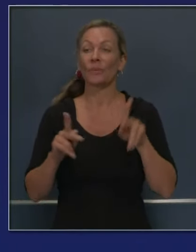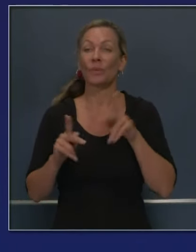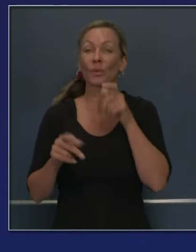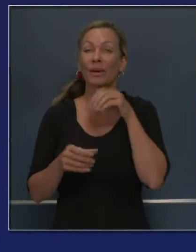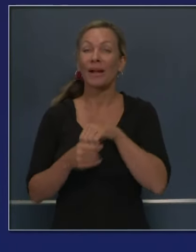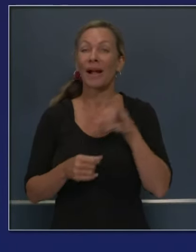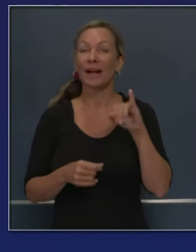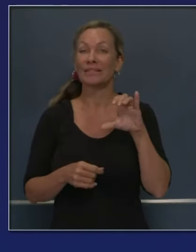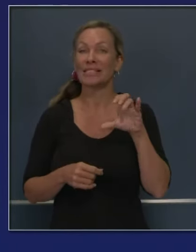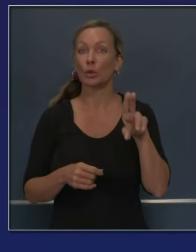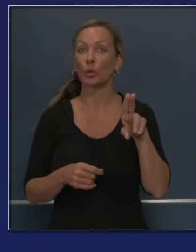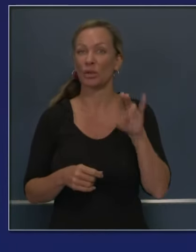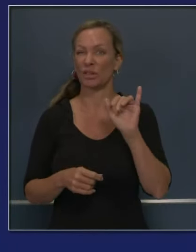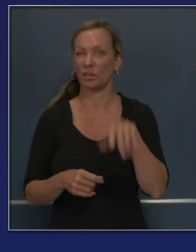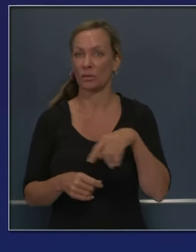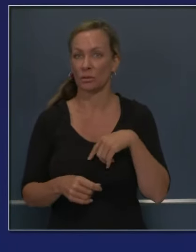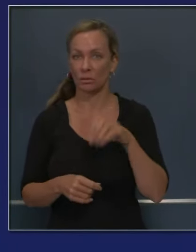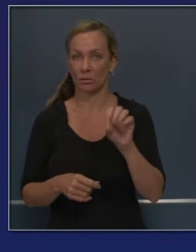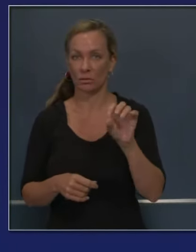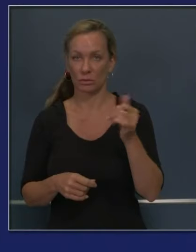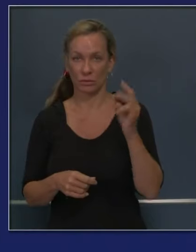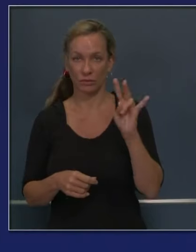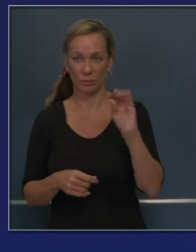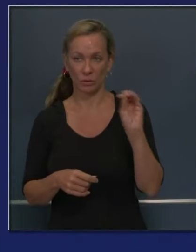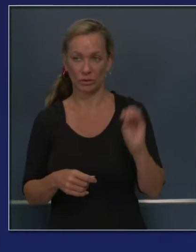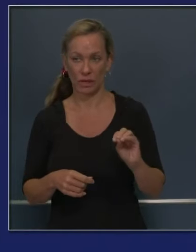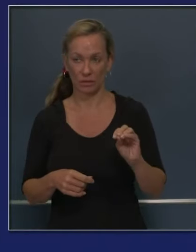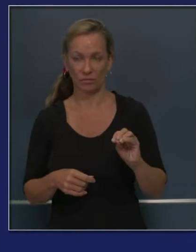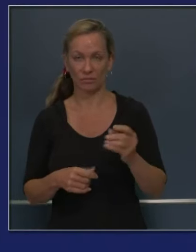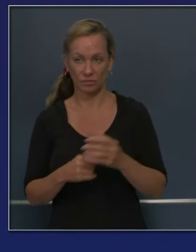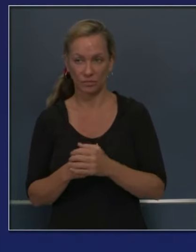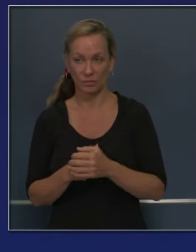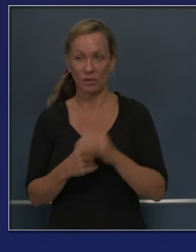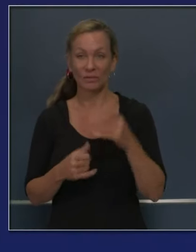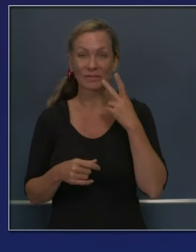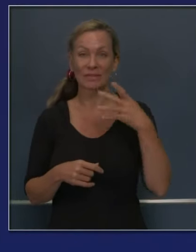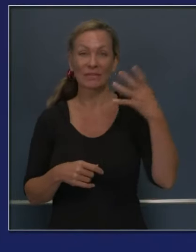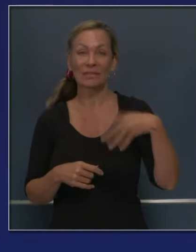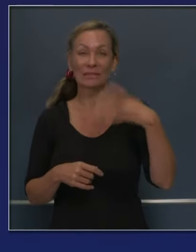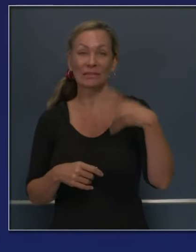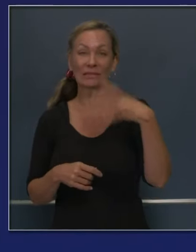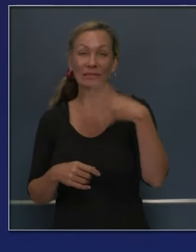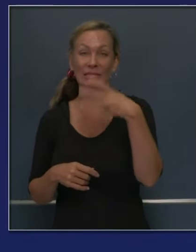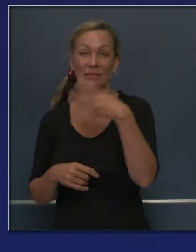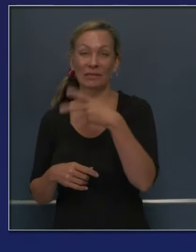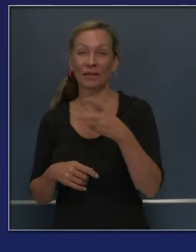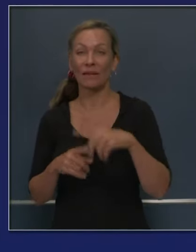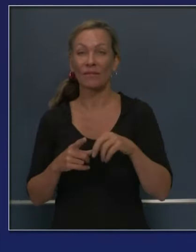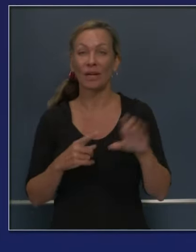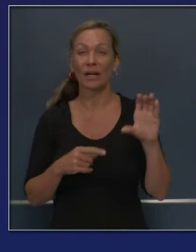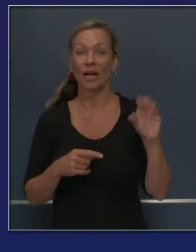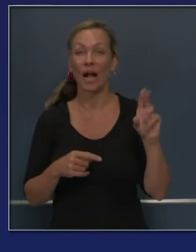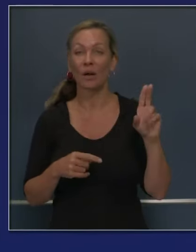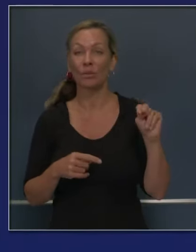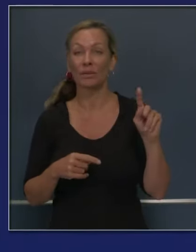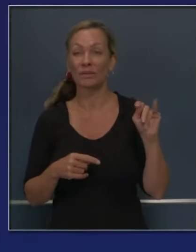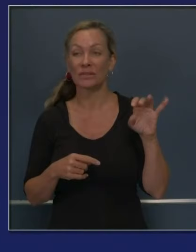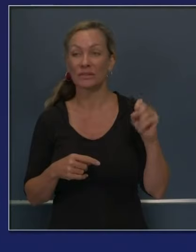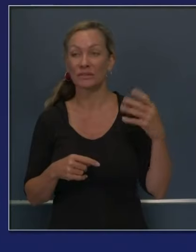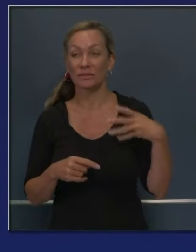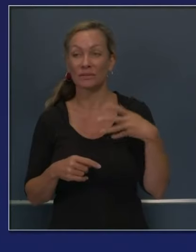ICU, entire system. You see this slide, it's a familiar slide, number of counties on the monitoring list